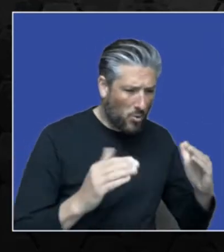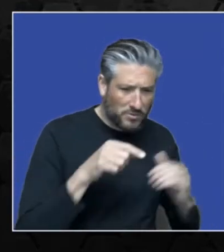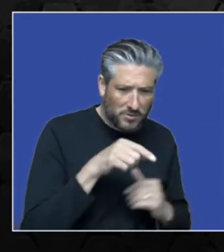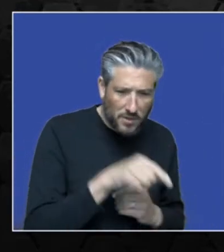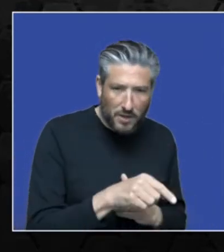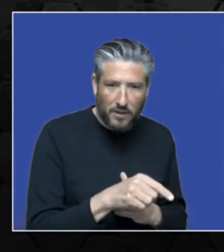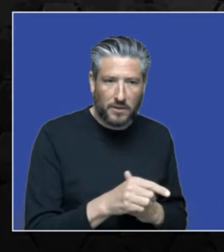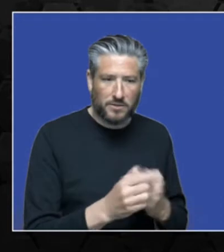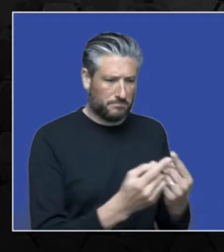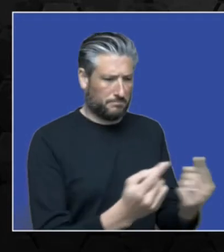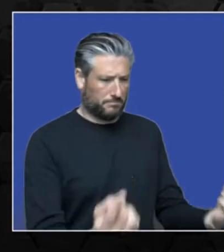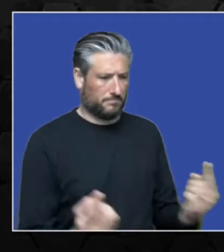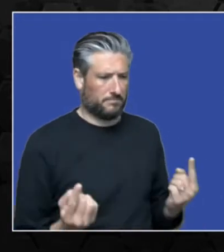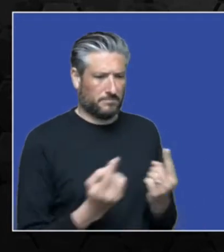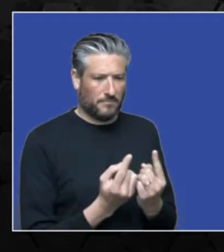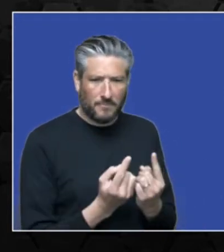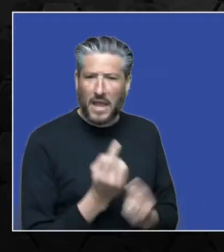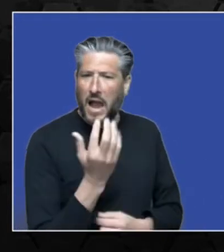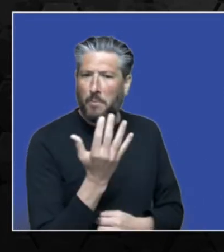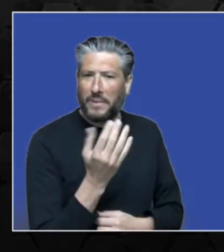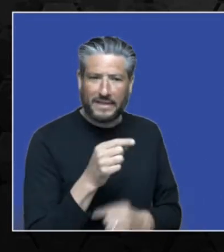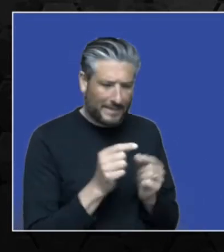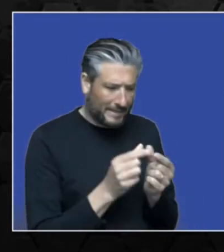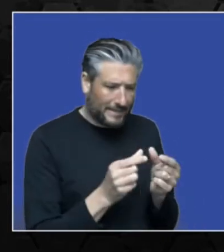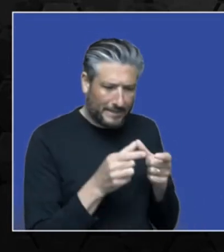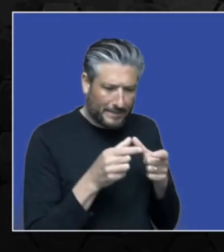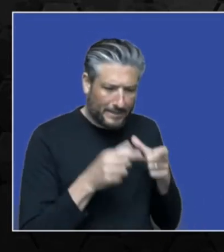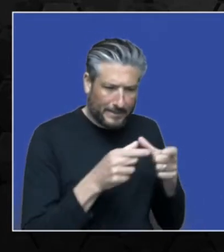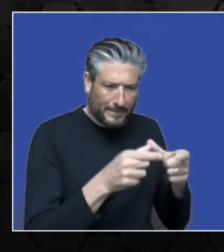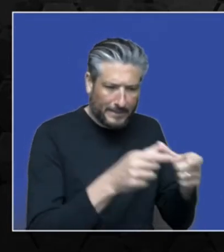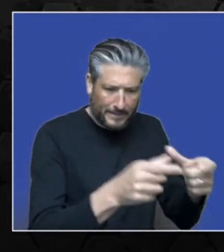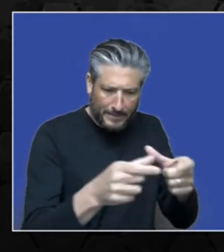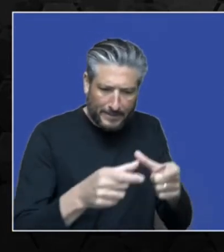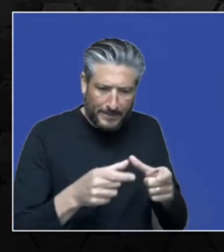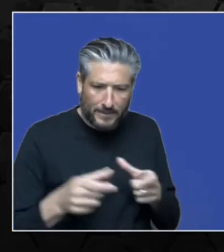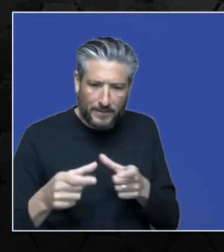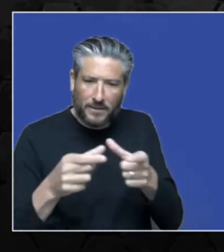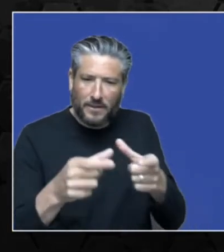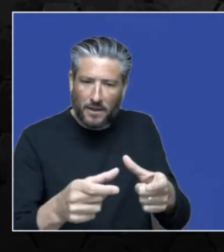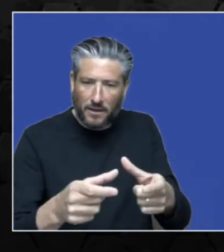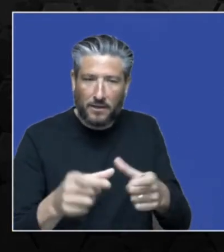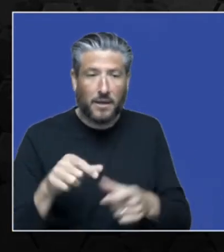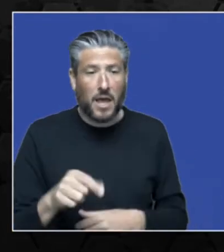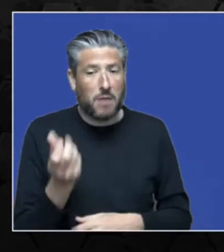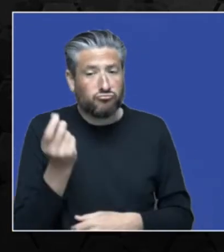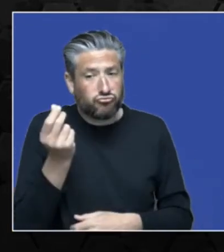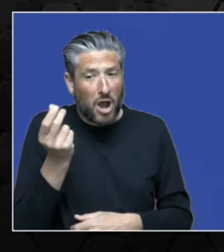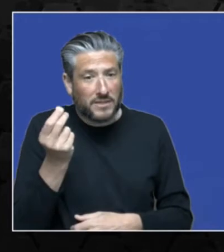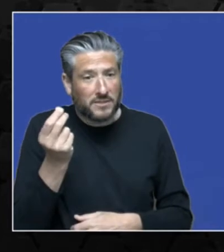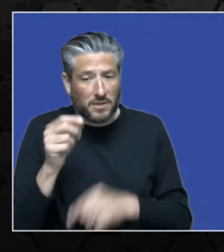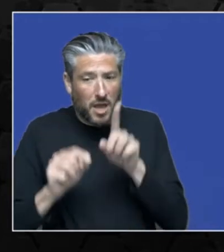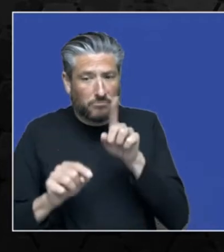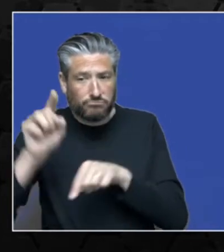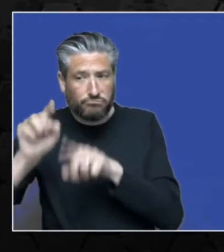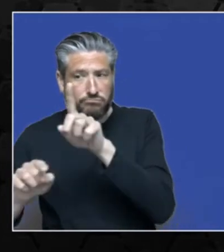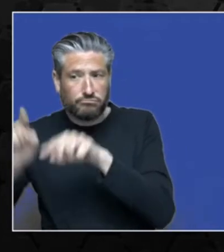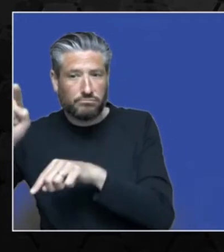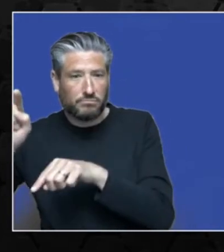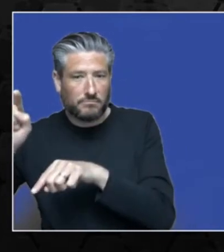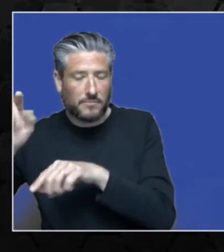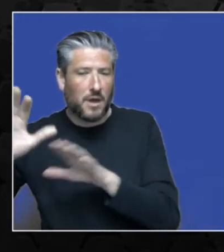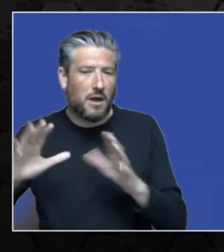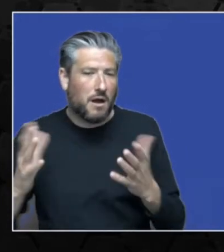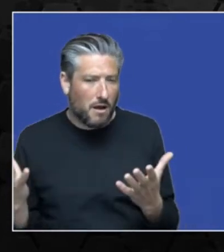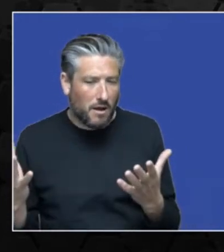that the price of that house is going to be fixed? No, right? Because prices of the house vary. So that's an example of regression when you don't have